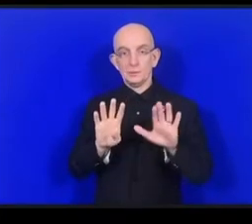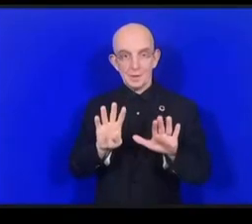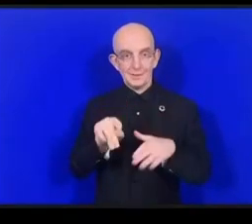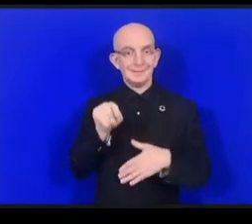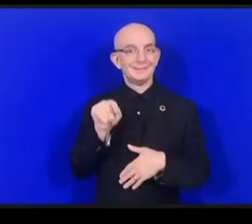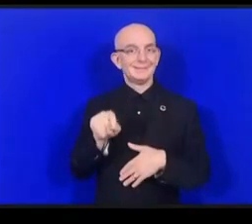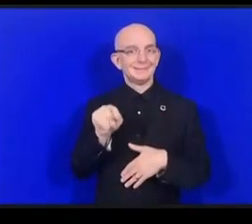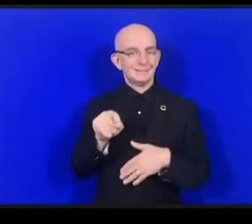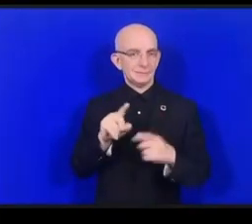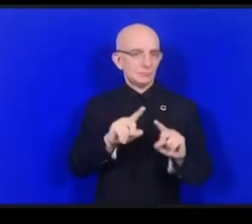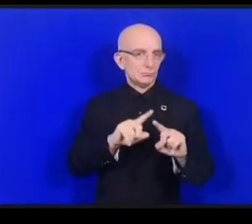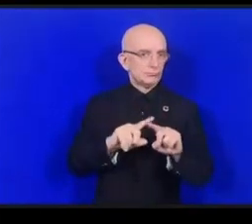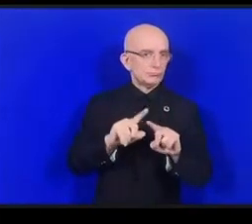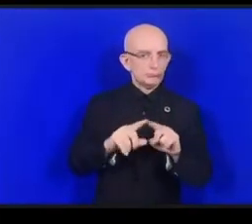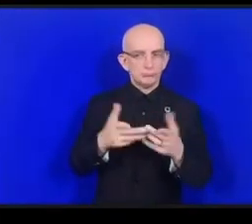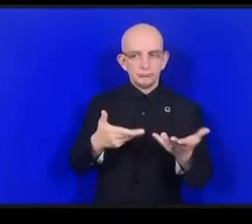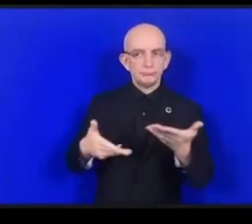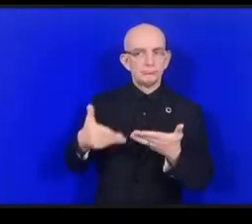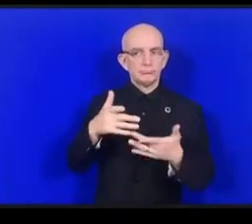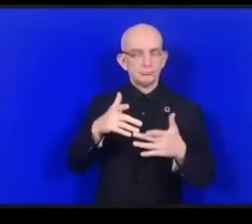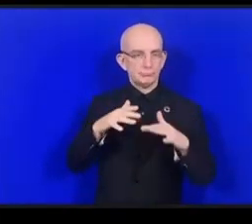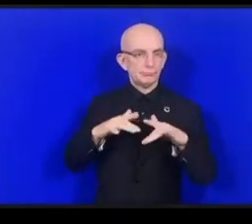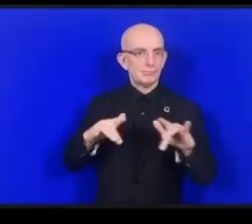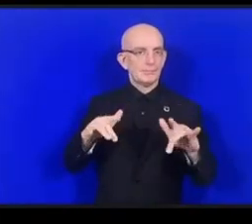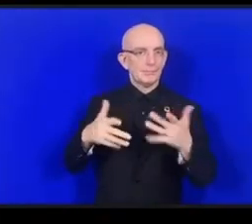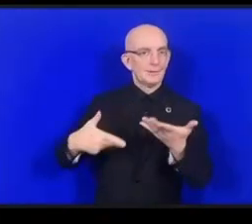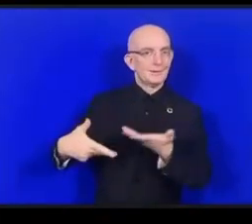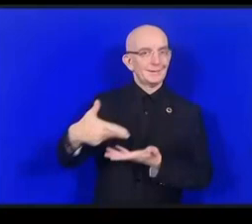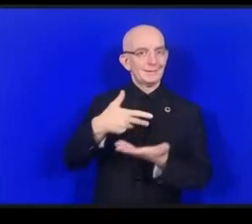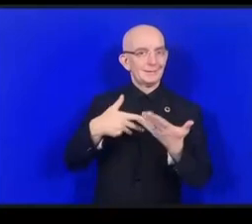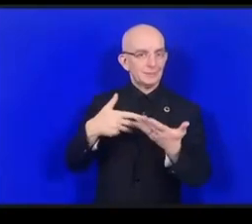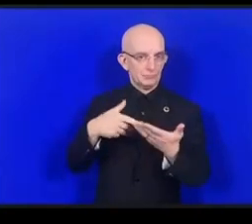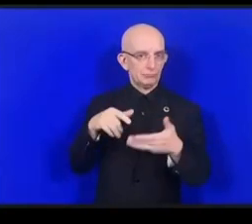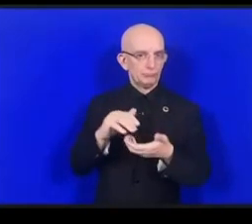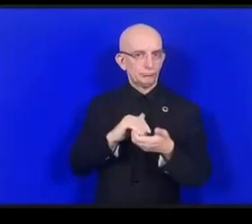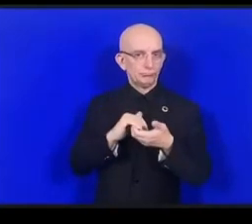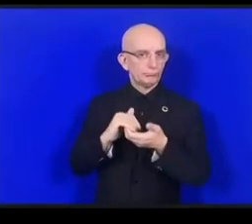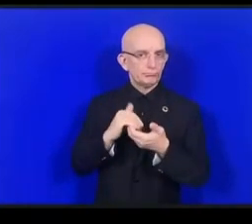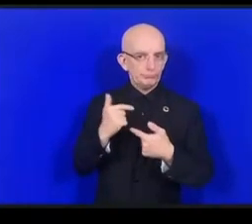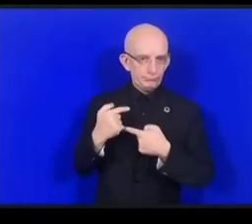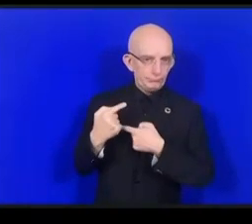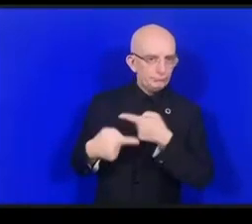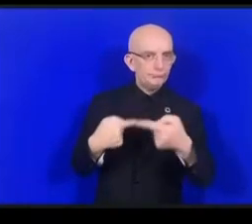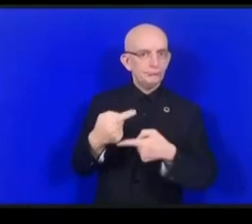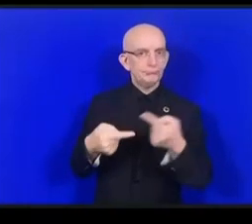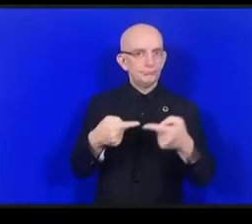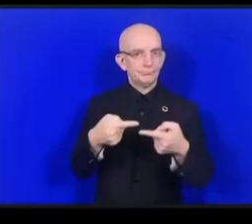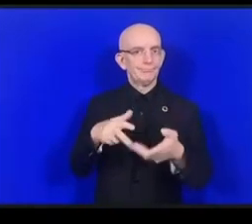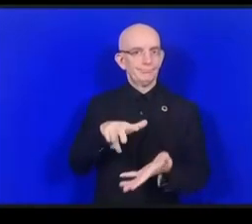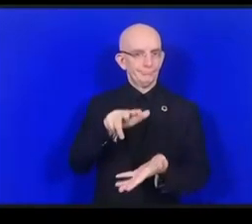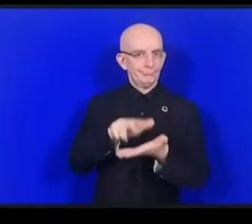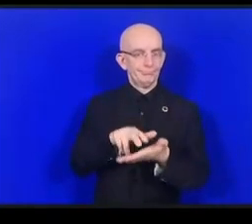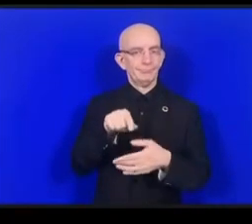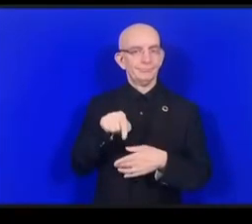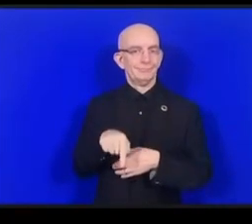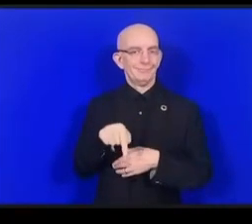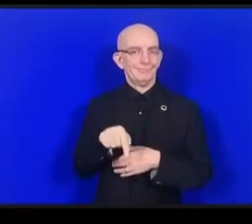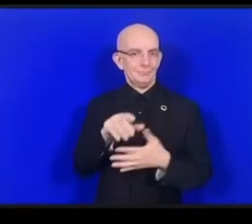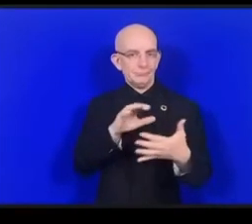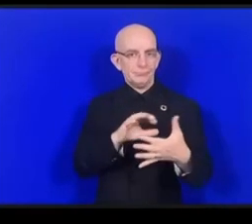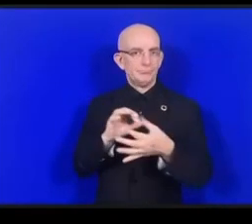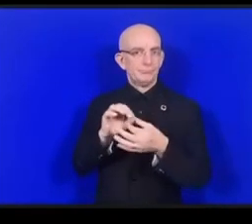Dynamic Coalition within the OER recommendation. And so, and basically, an